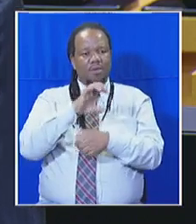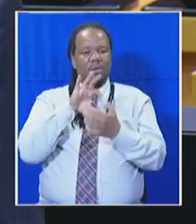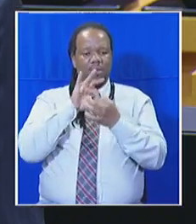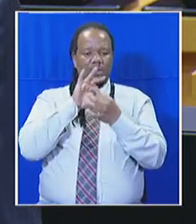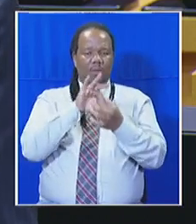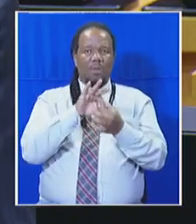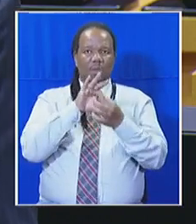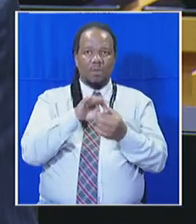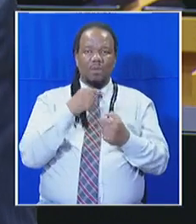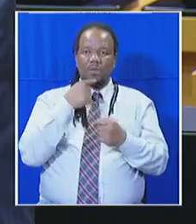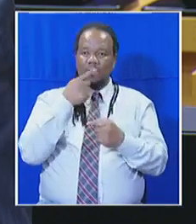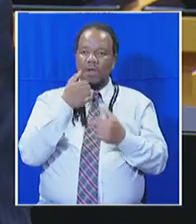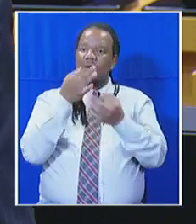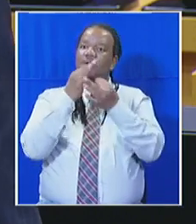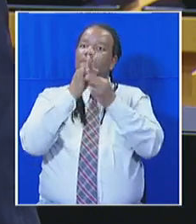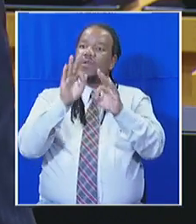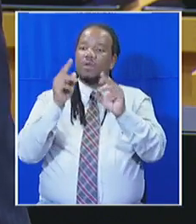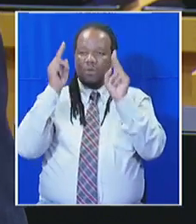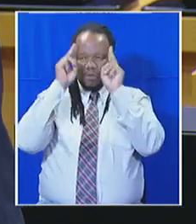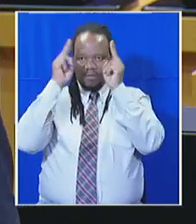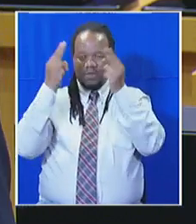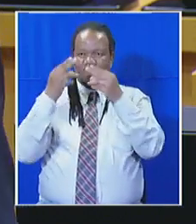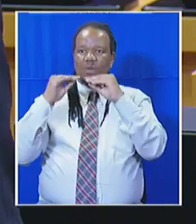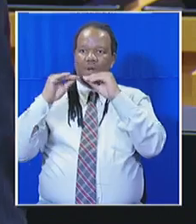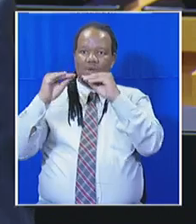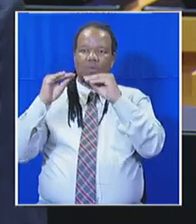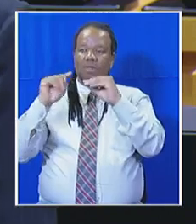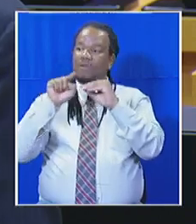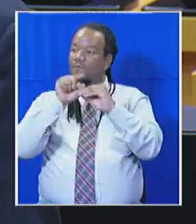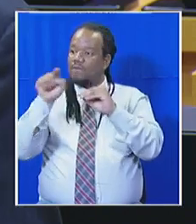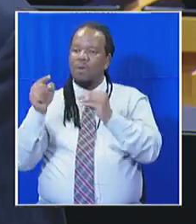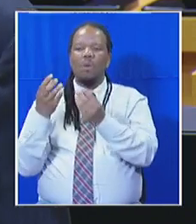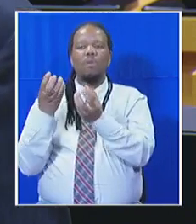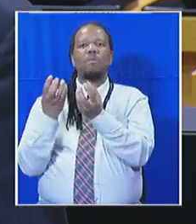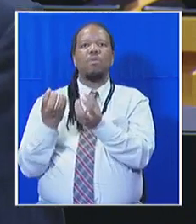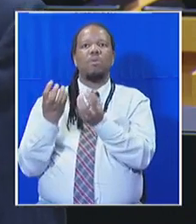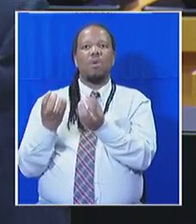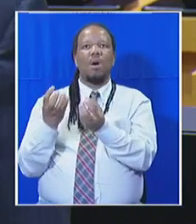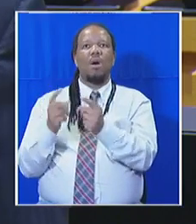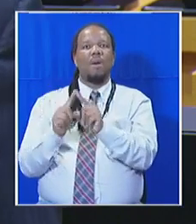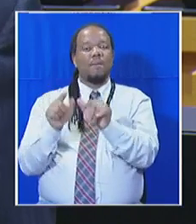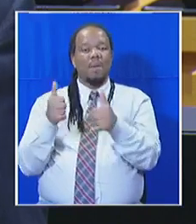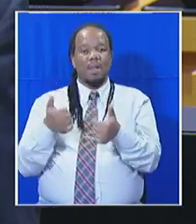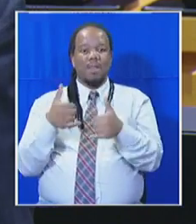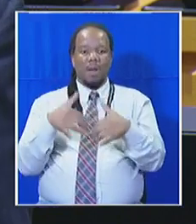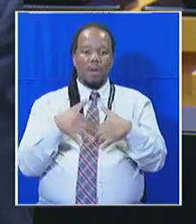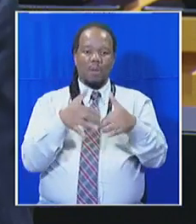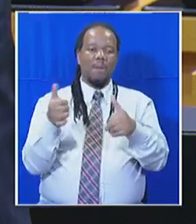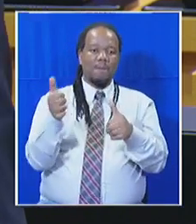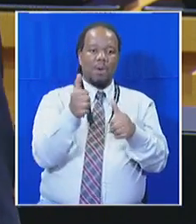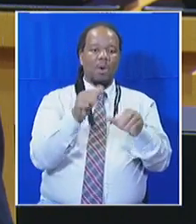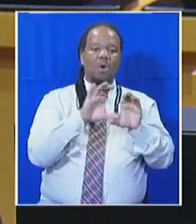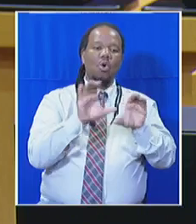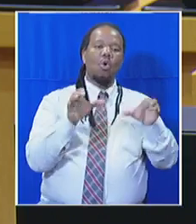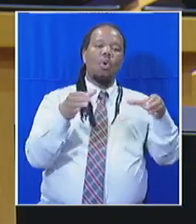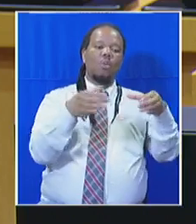to free higher education for the poor, he is considering appointing a commission to answer